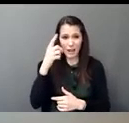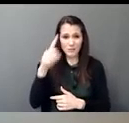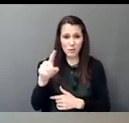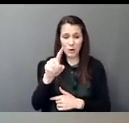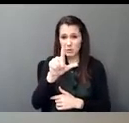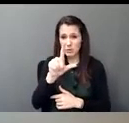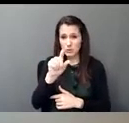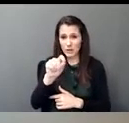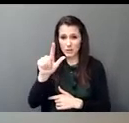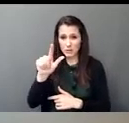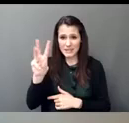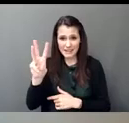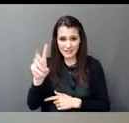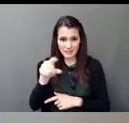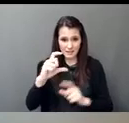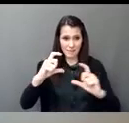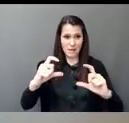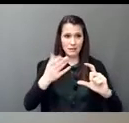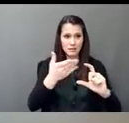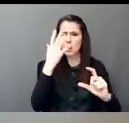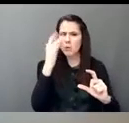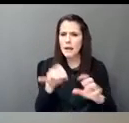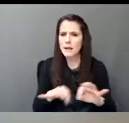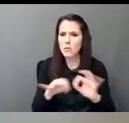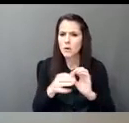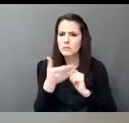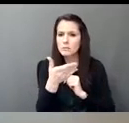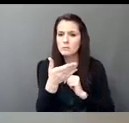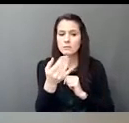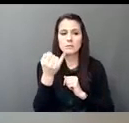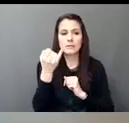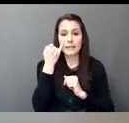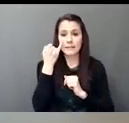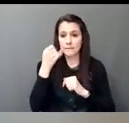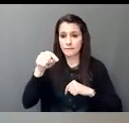2026 box. Why is that important? Well, if I back up